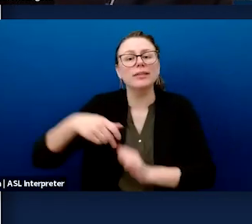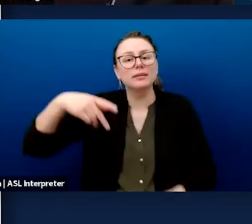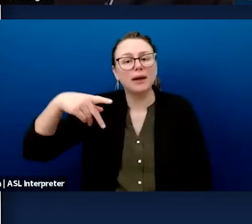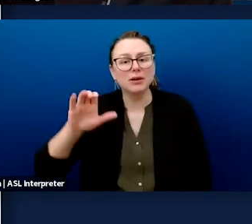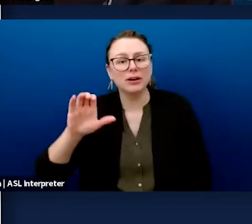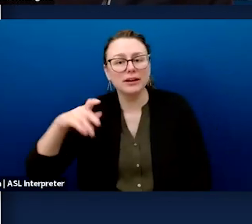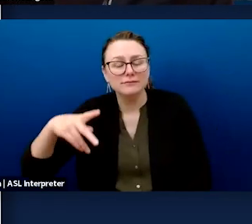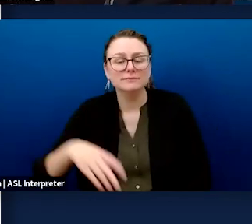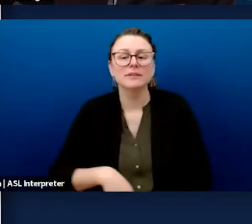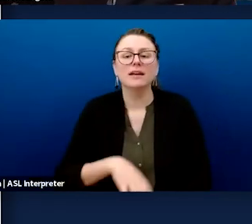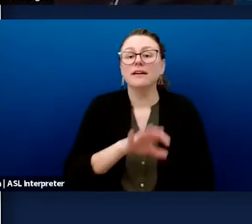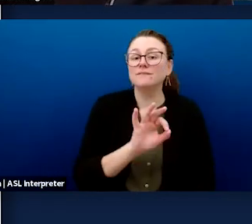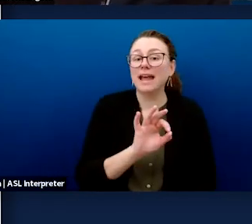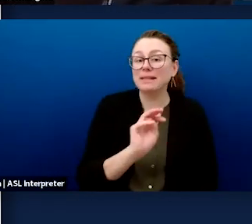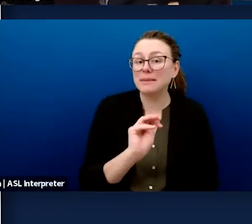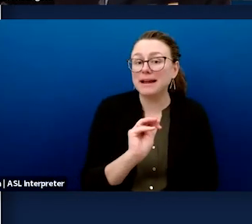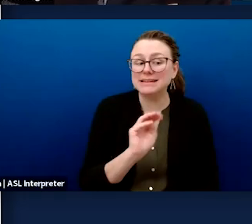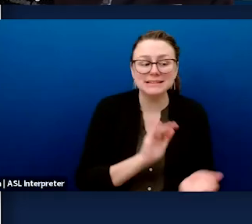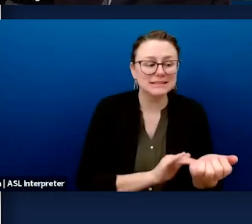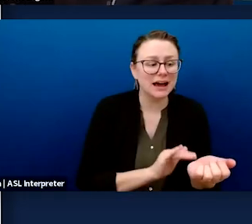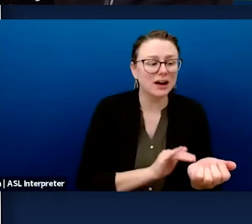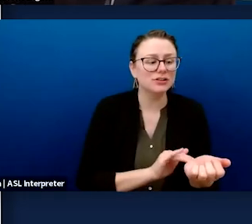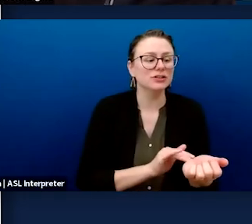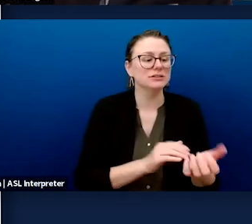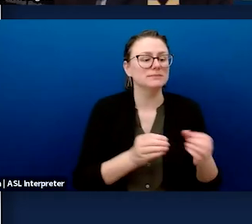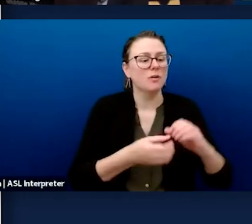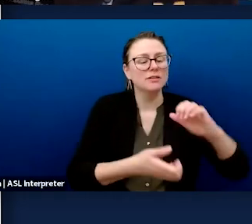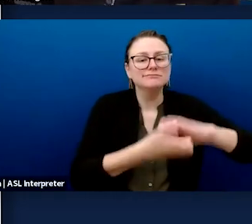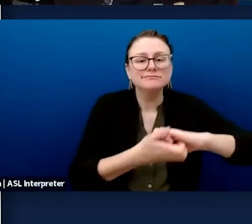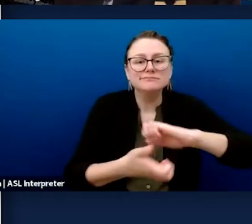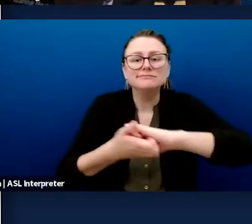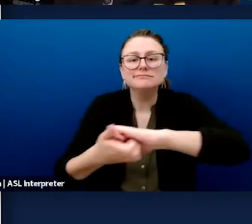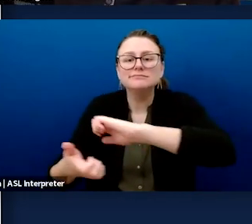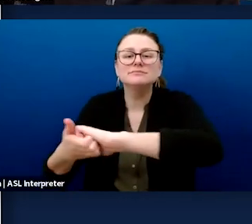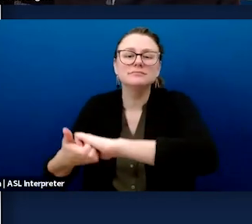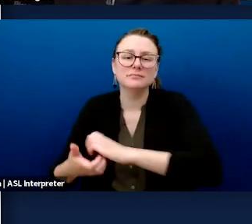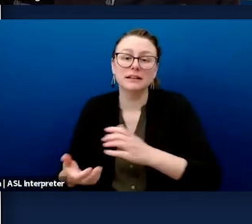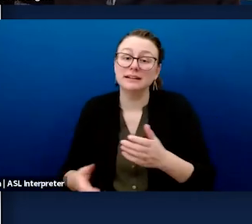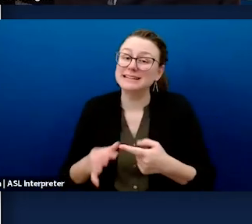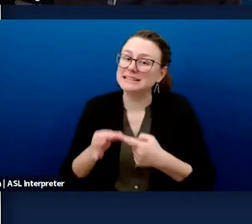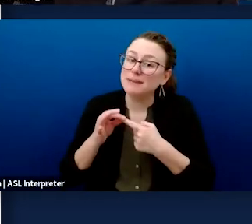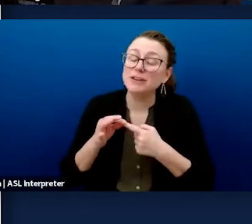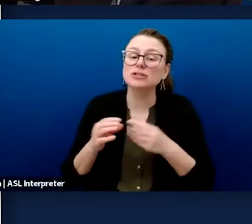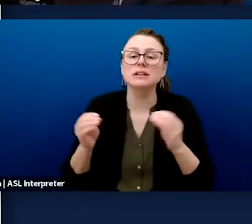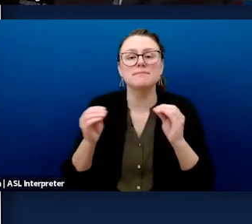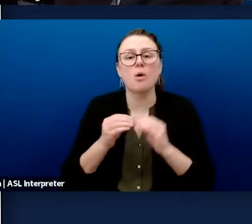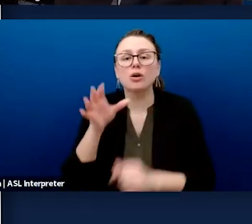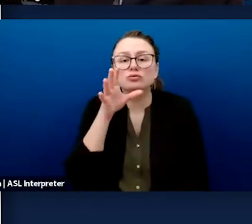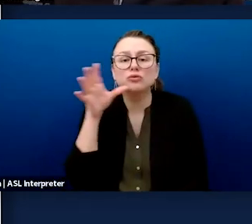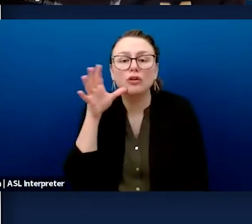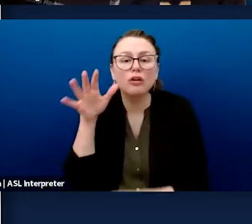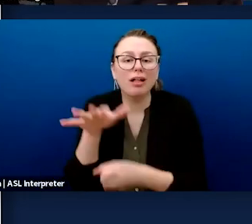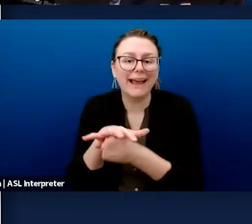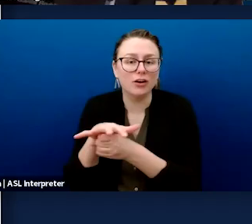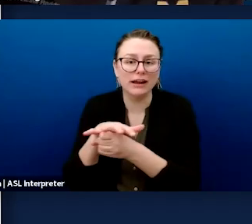medicine practitioners, particularly in the more far-flung areas, so that they're more aware